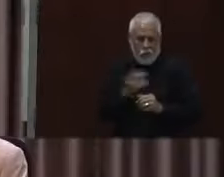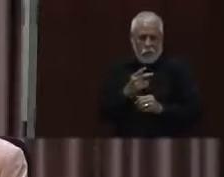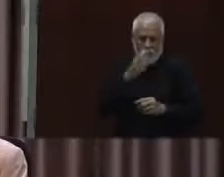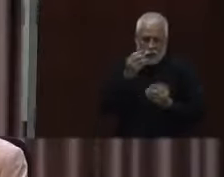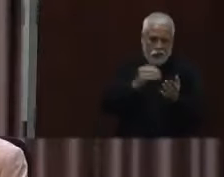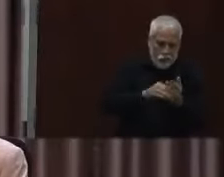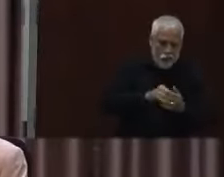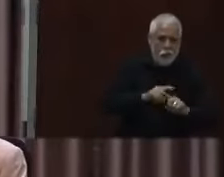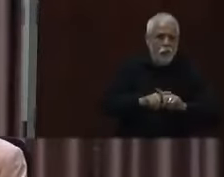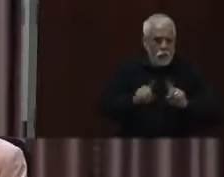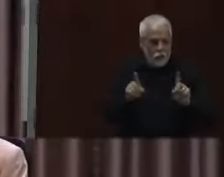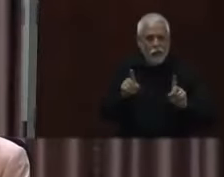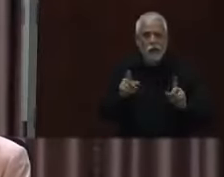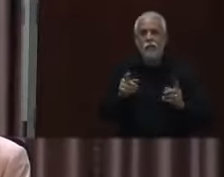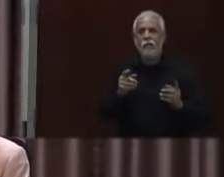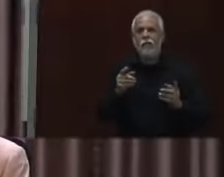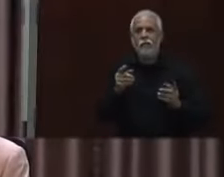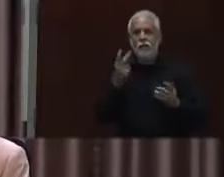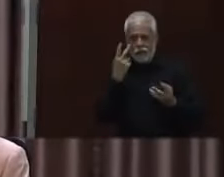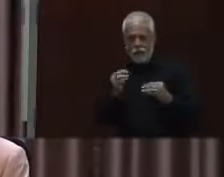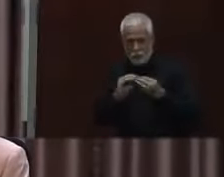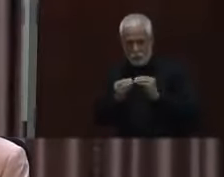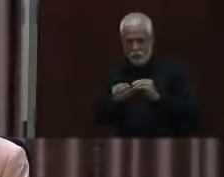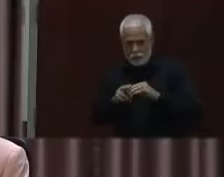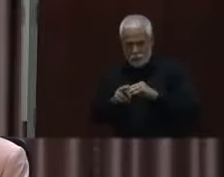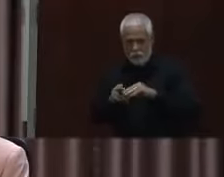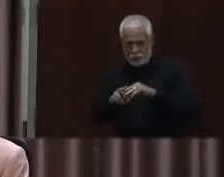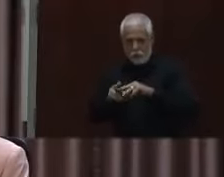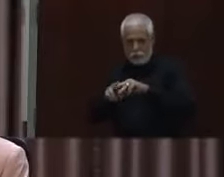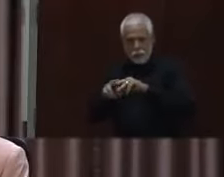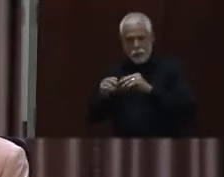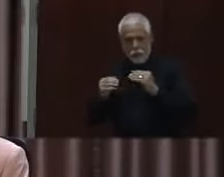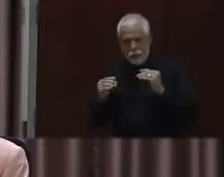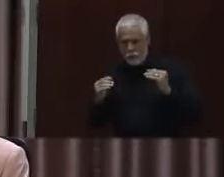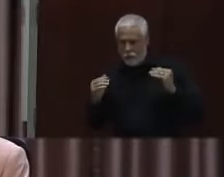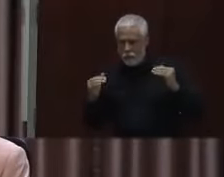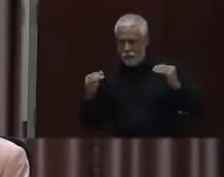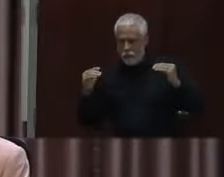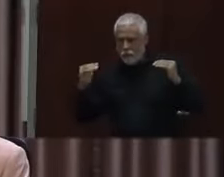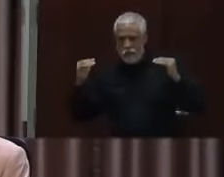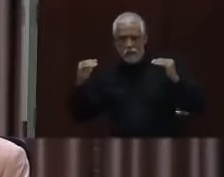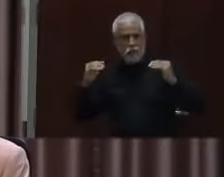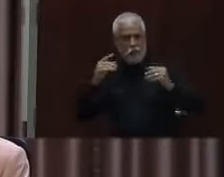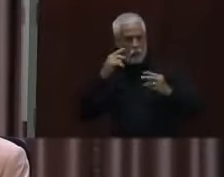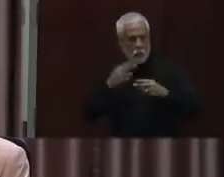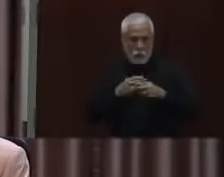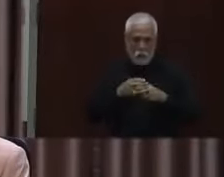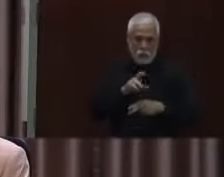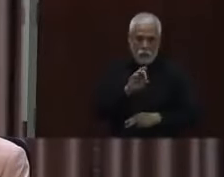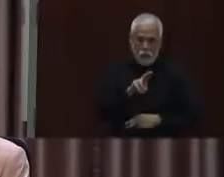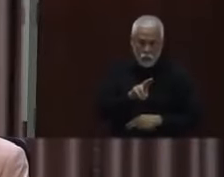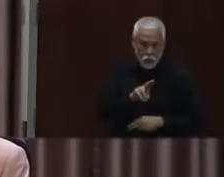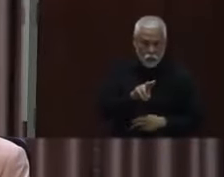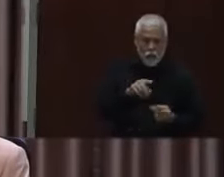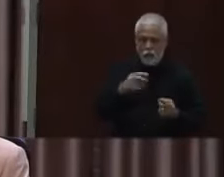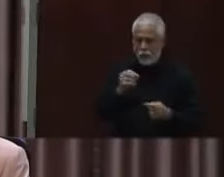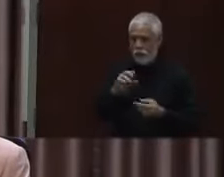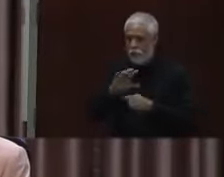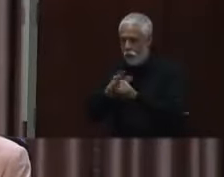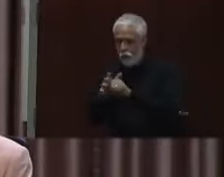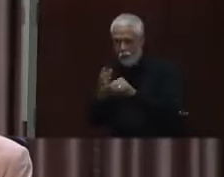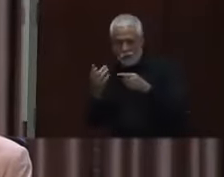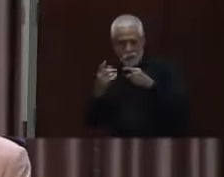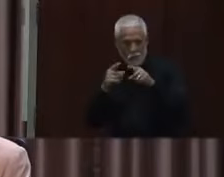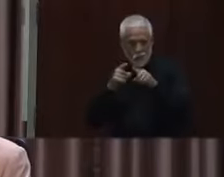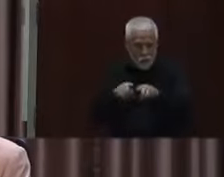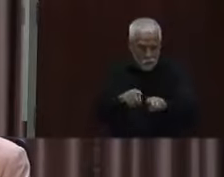but as we see these numbers and know that we're approaching sort of the confluence of flu season and COVID in an ongoing